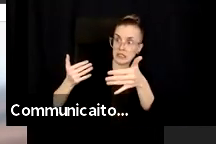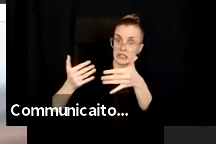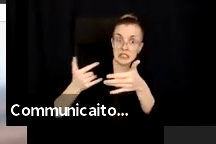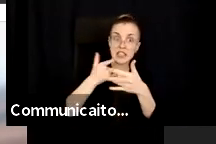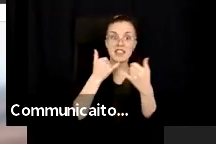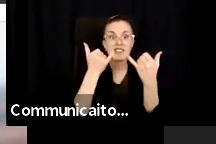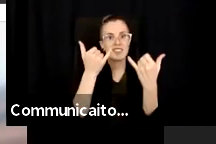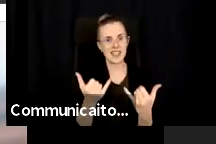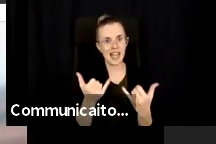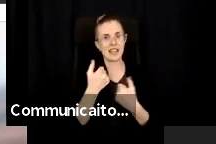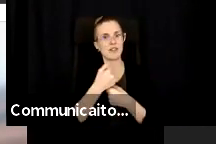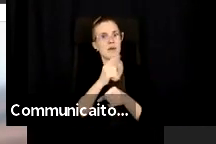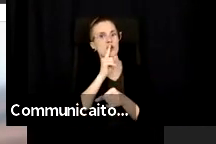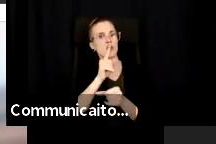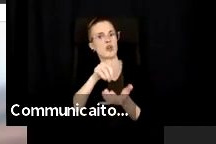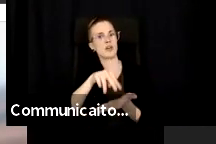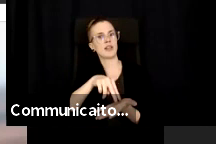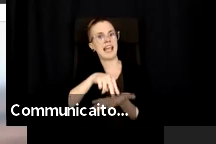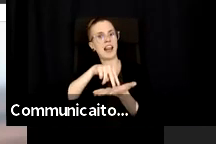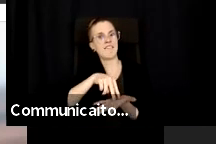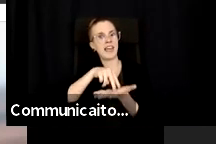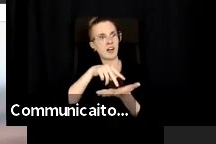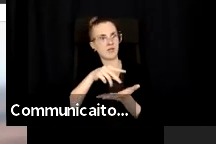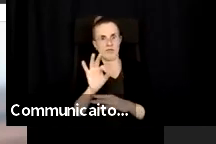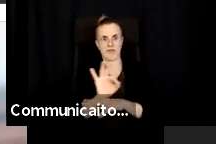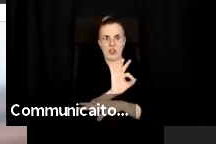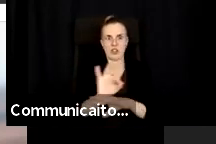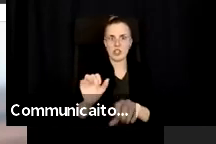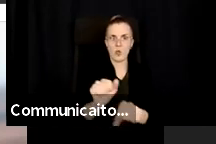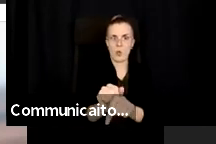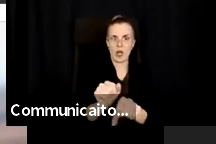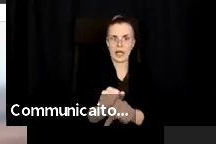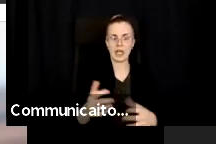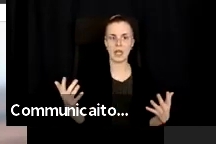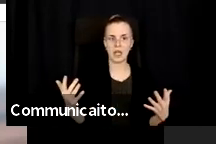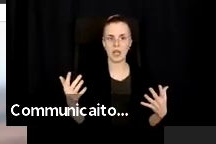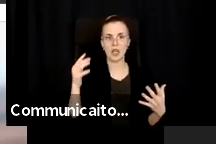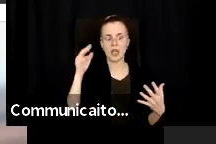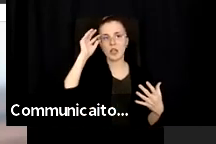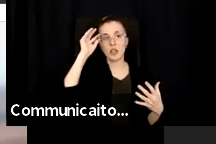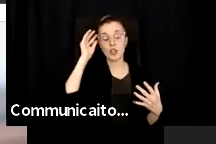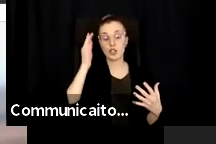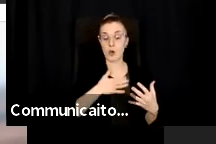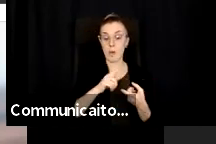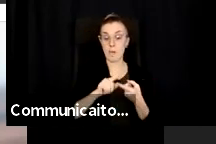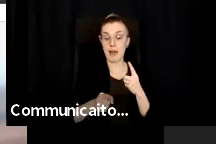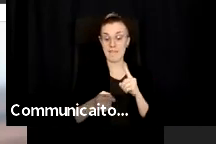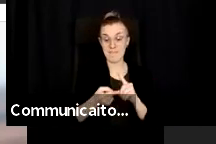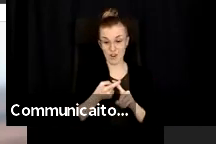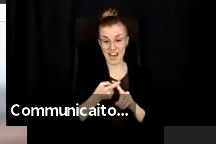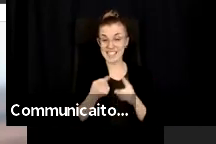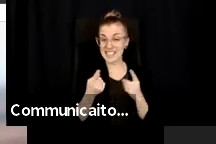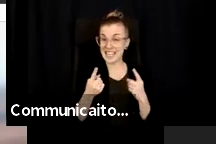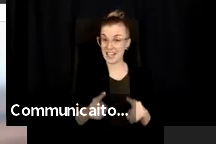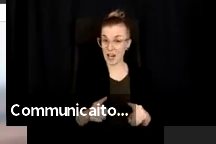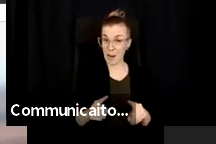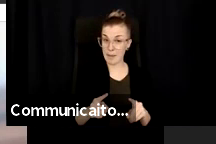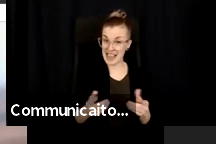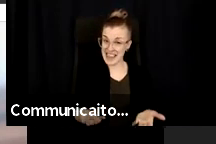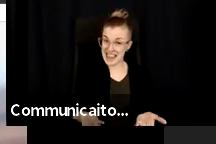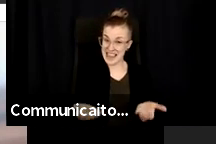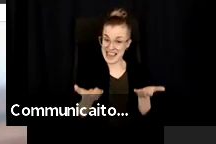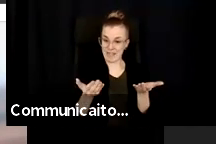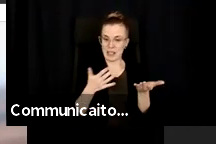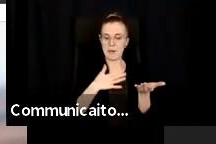the elevator would be working. My friends ended up lifting my 300-pound